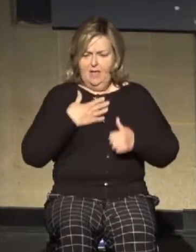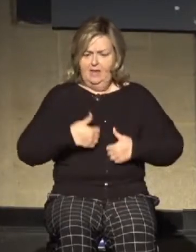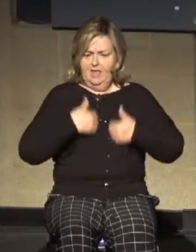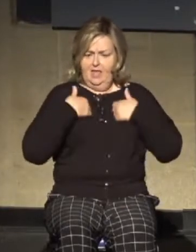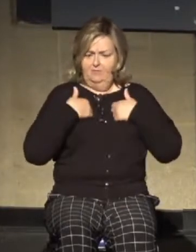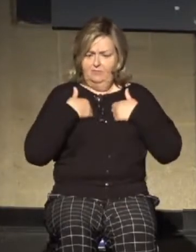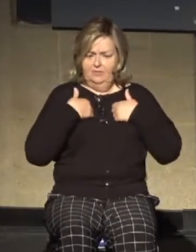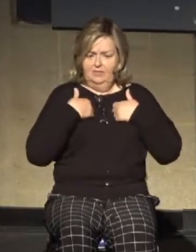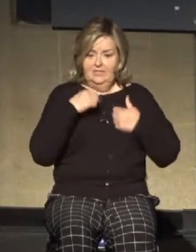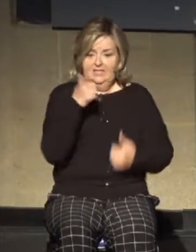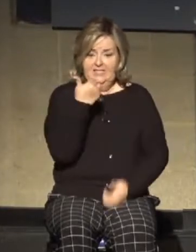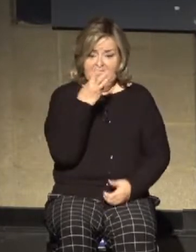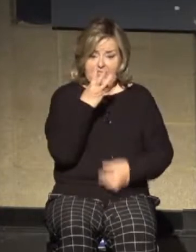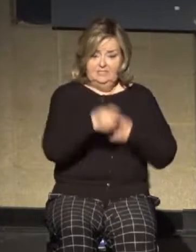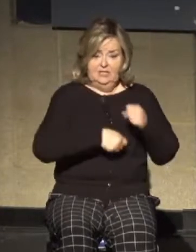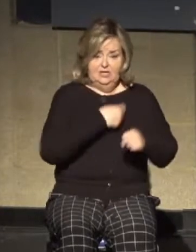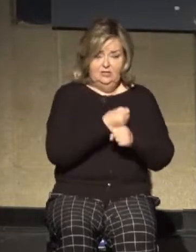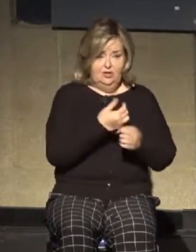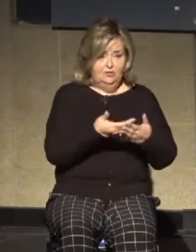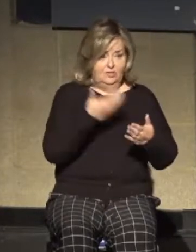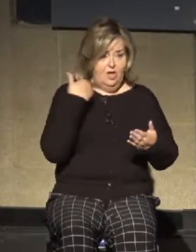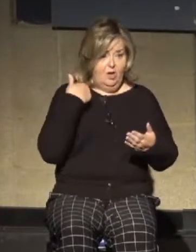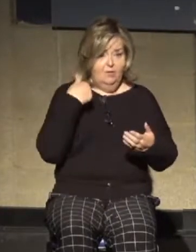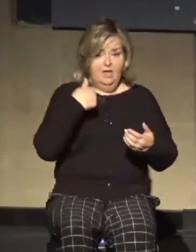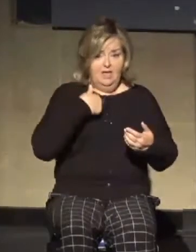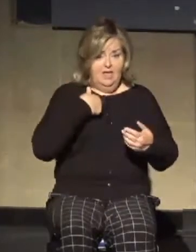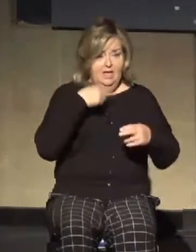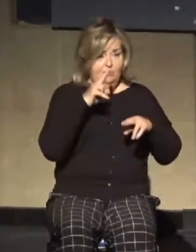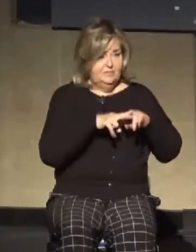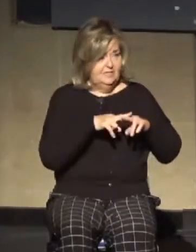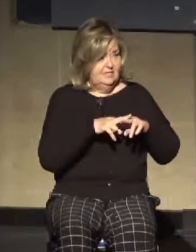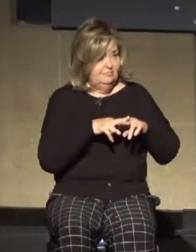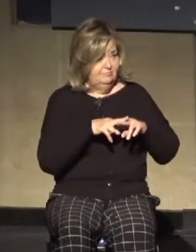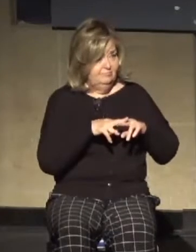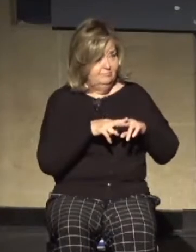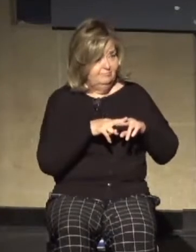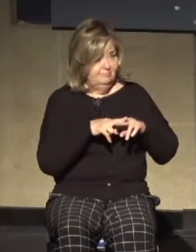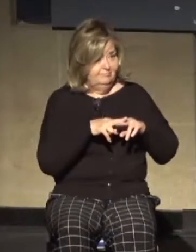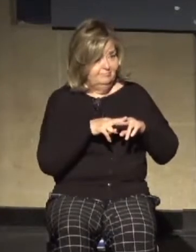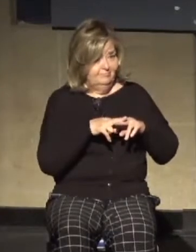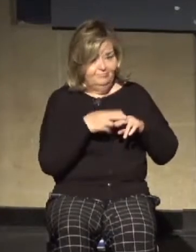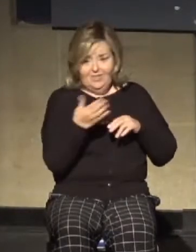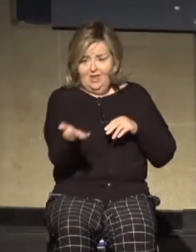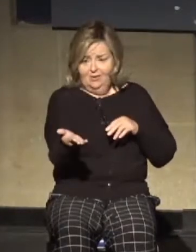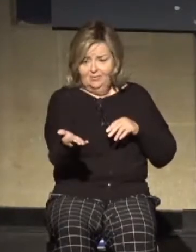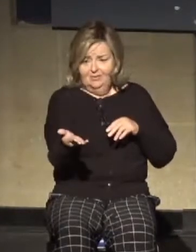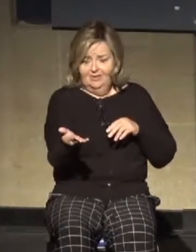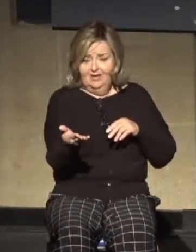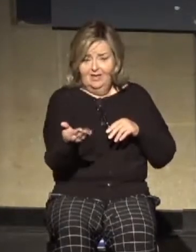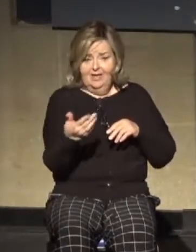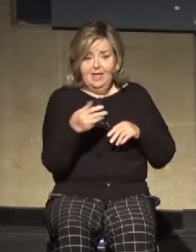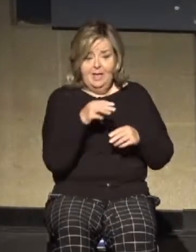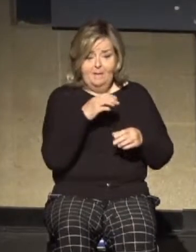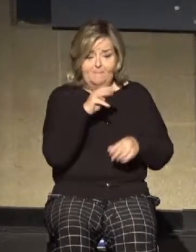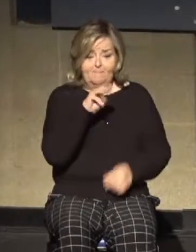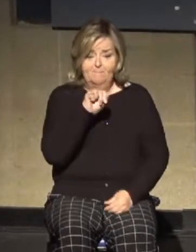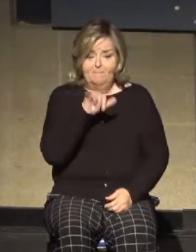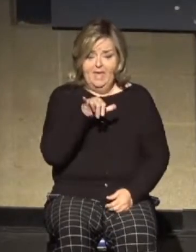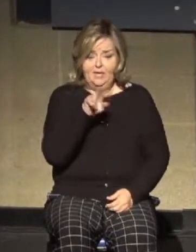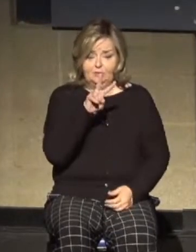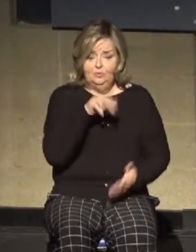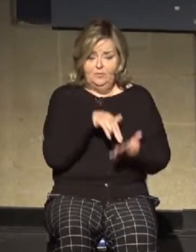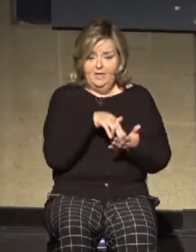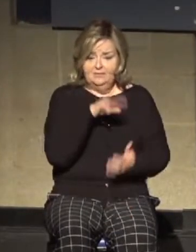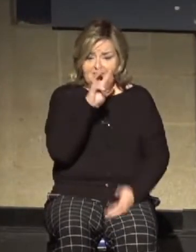was sitting where you are, in those very seats. Well, maybe just one of them. In May 2006, I put on a